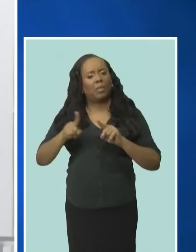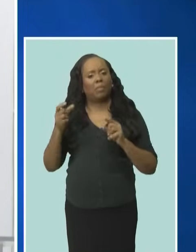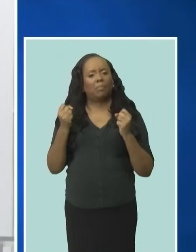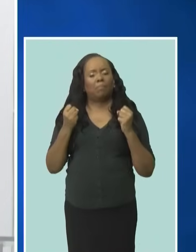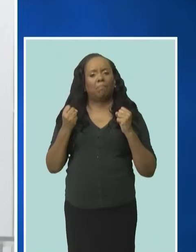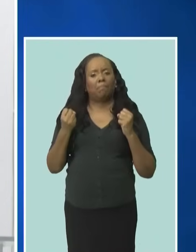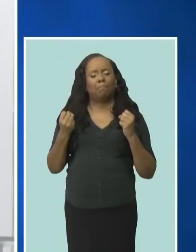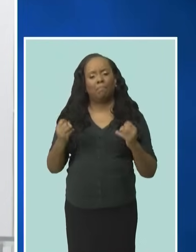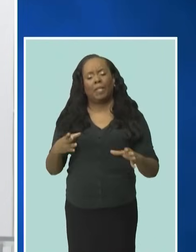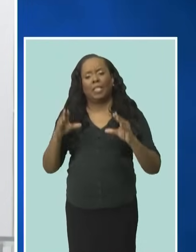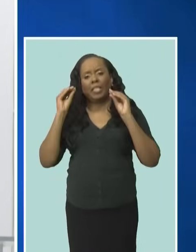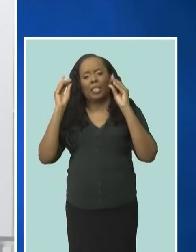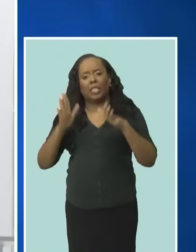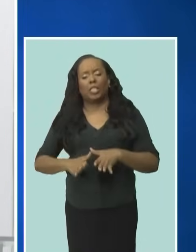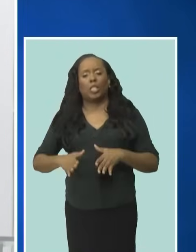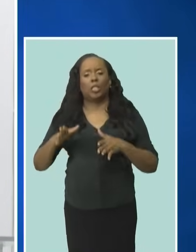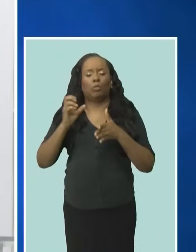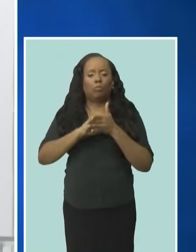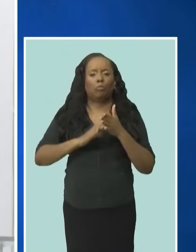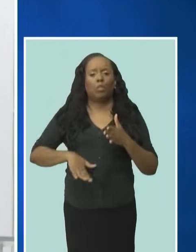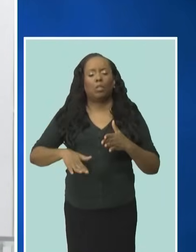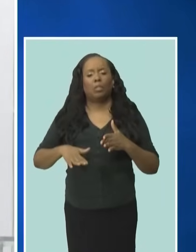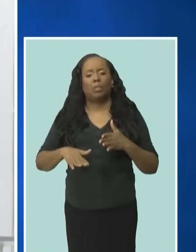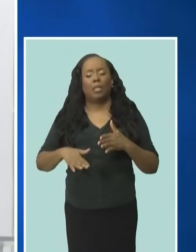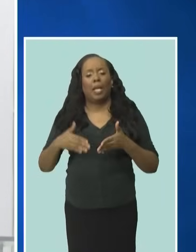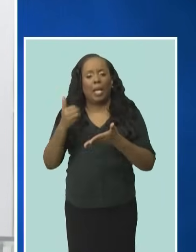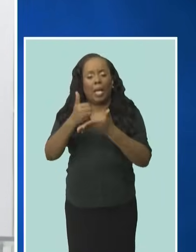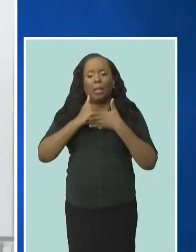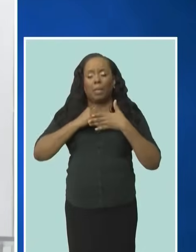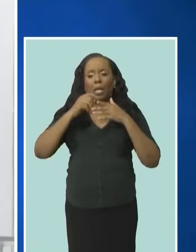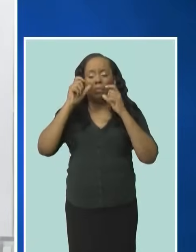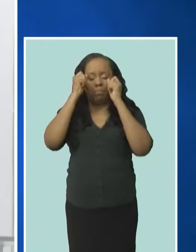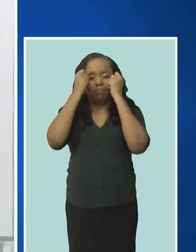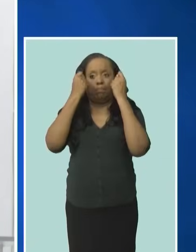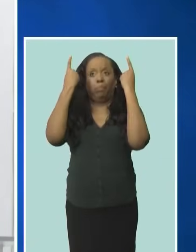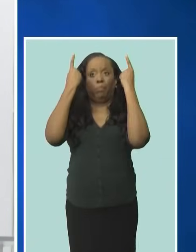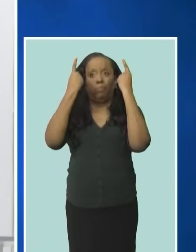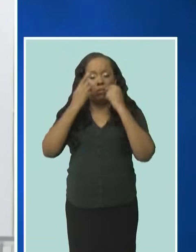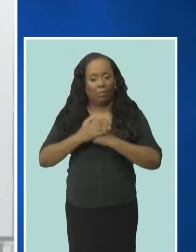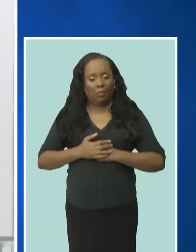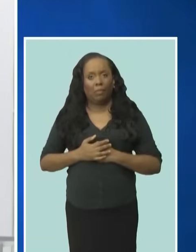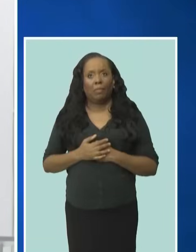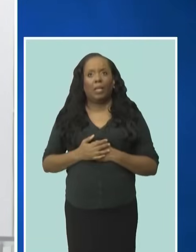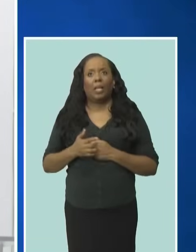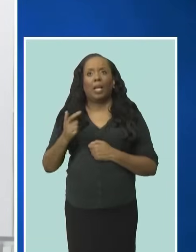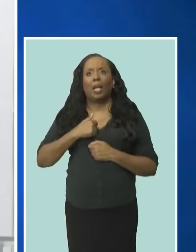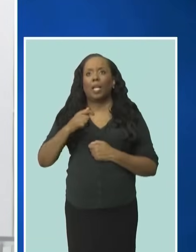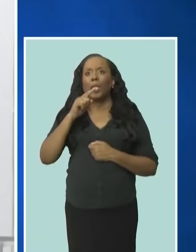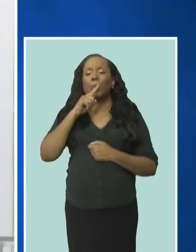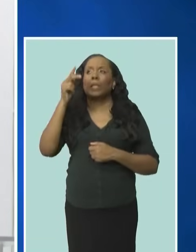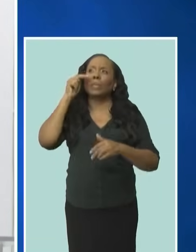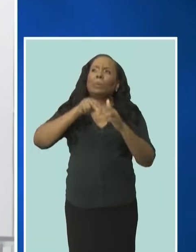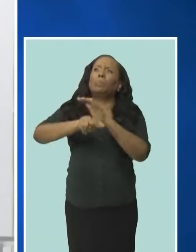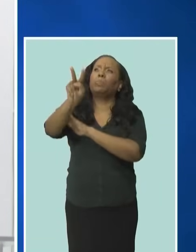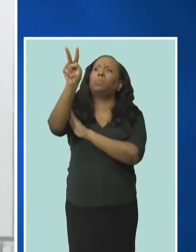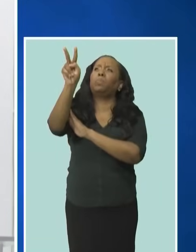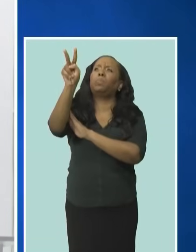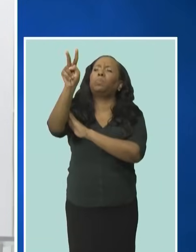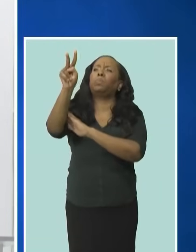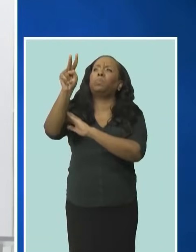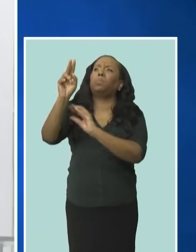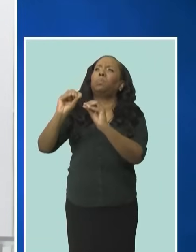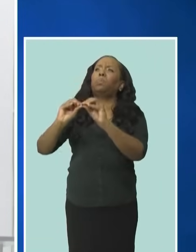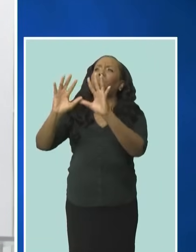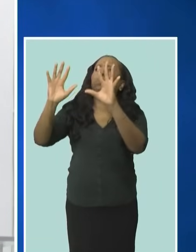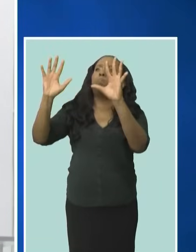have shared this space with and have caused me to, look to the horizon and see as far as I can see and know that there's